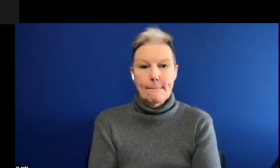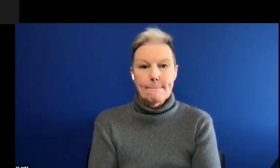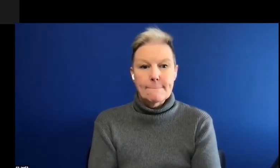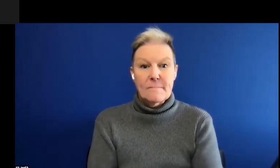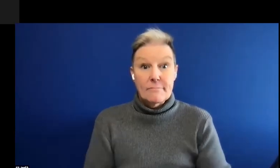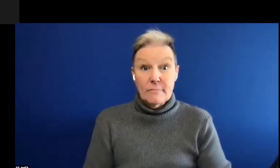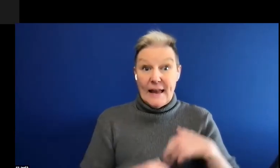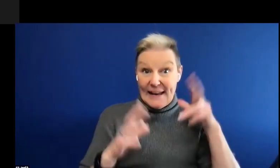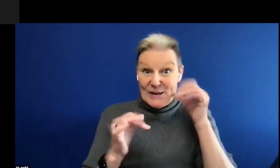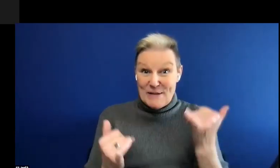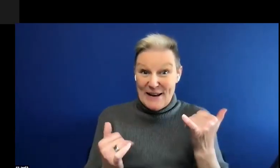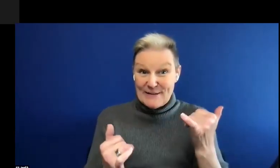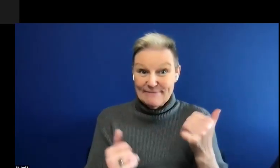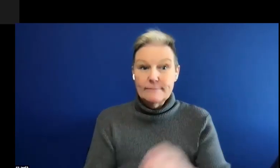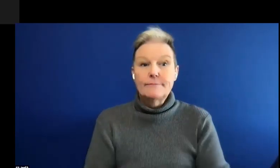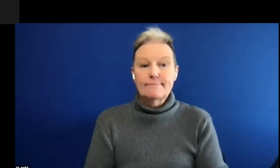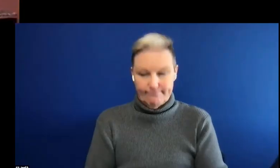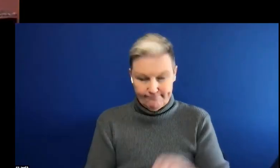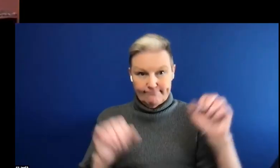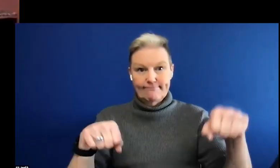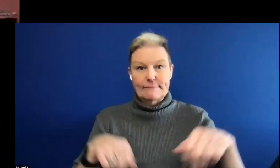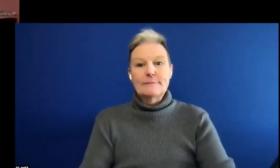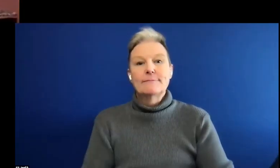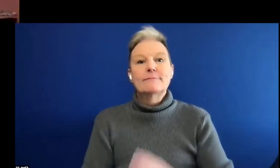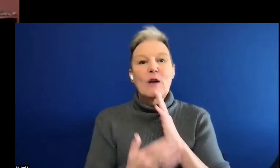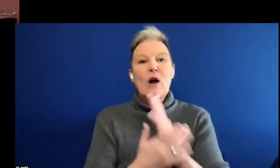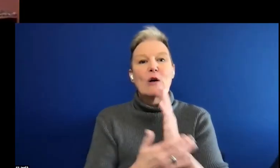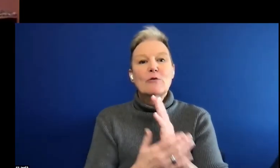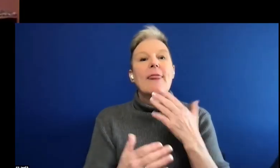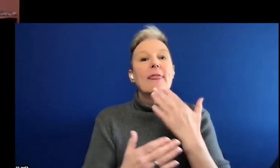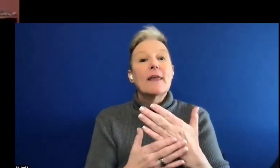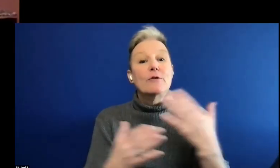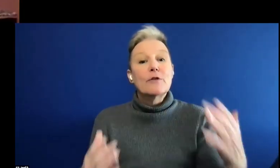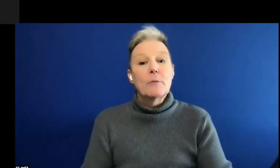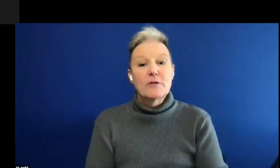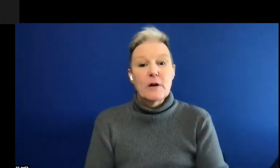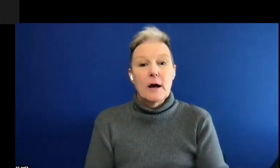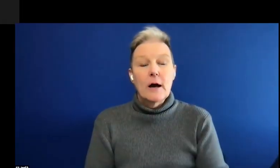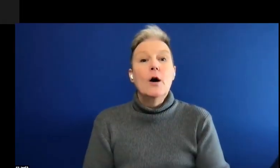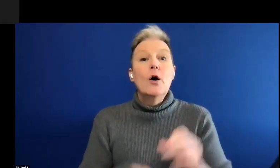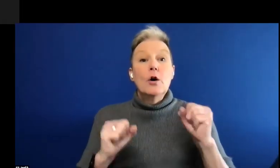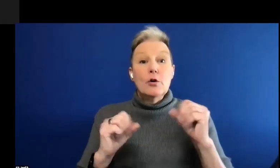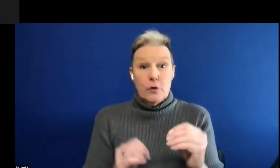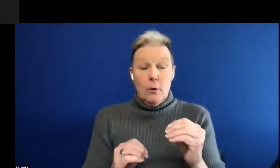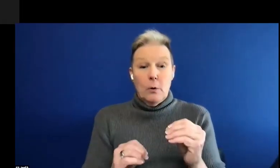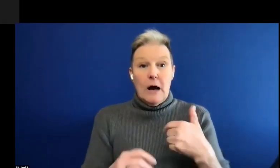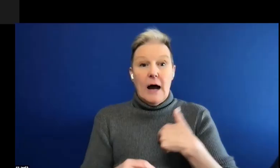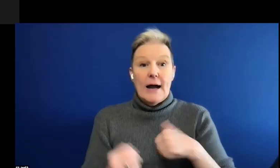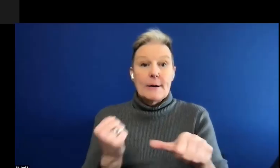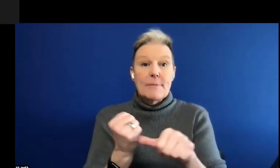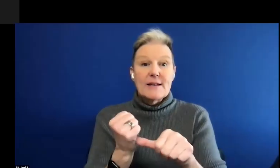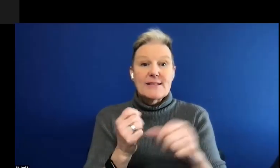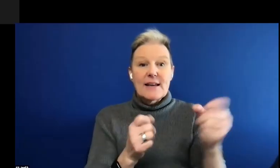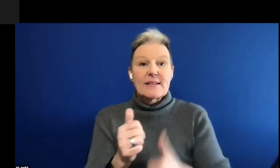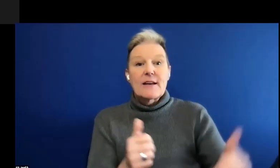Are you all able to hear me? Now we can, yes. All right, awesome. Thank you so much. So I am the Assistant